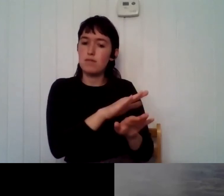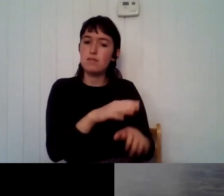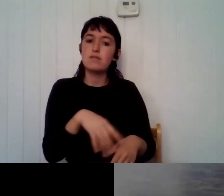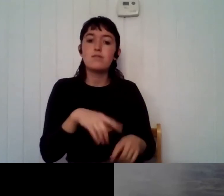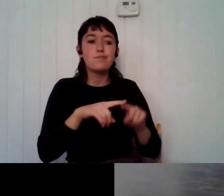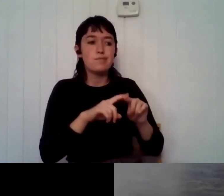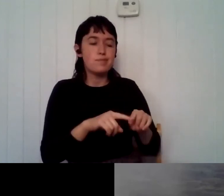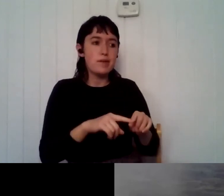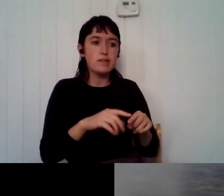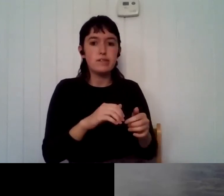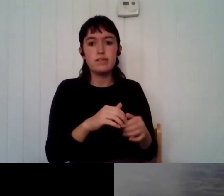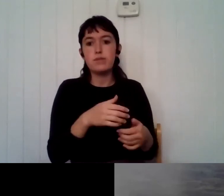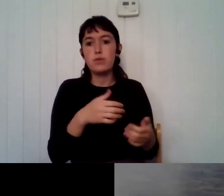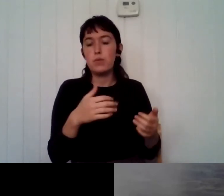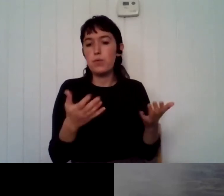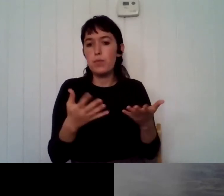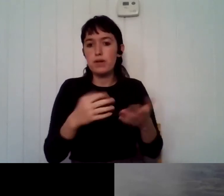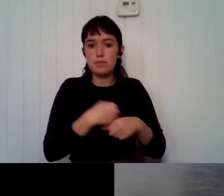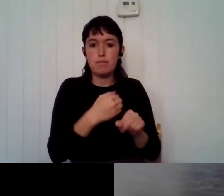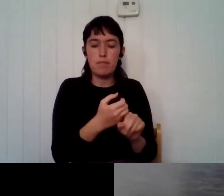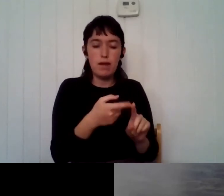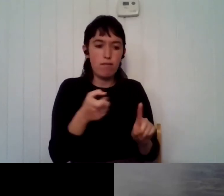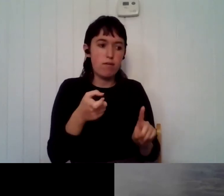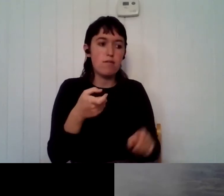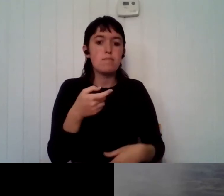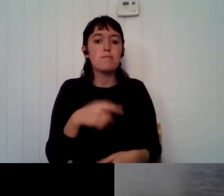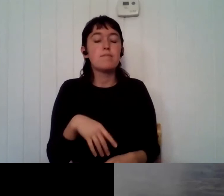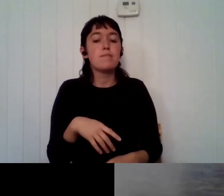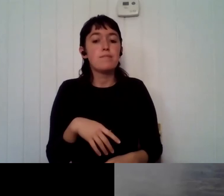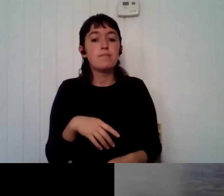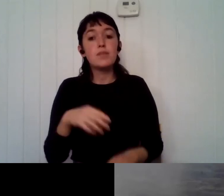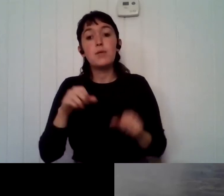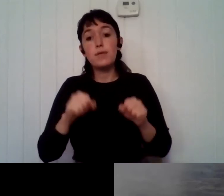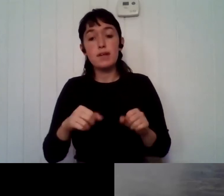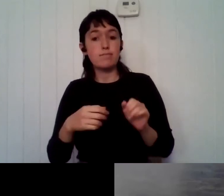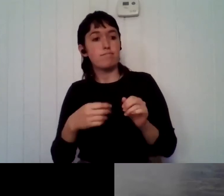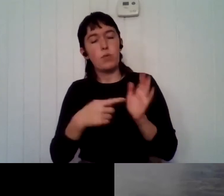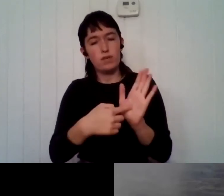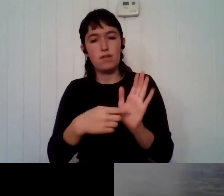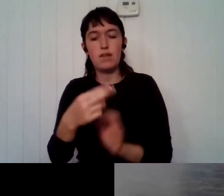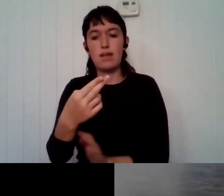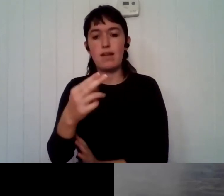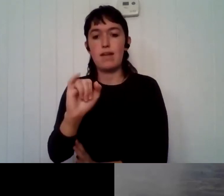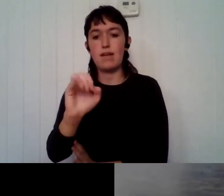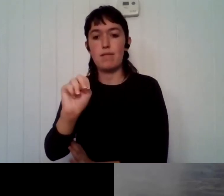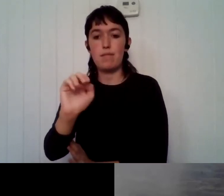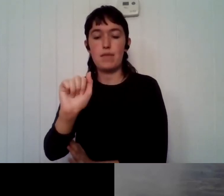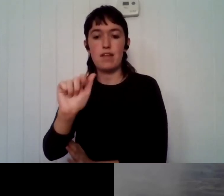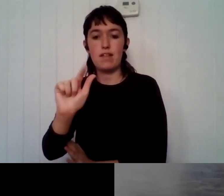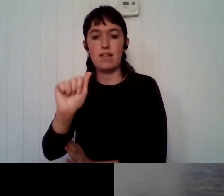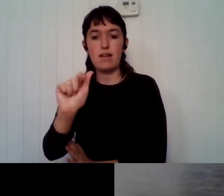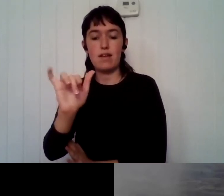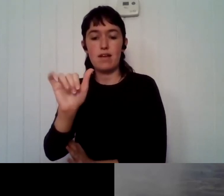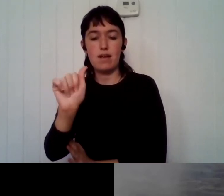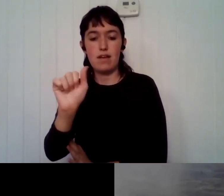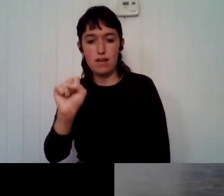So for example, I think about the Himalayas that are very high, but they are not volcanoes because they don't have any type